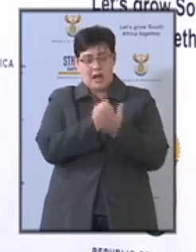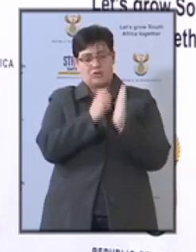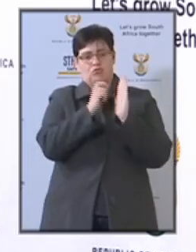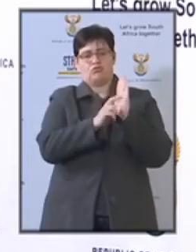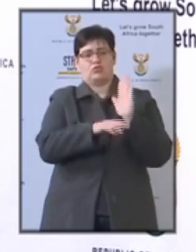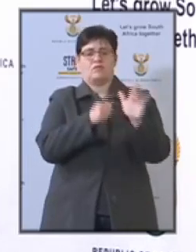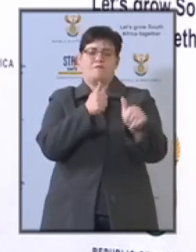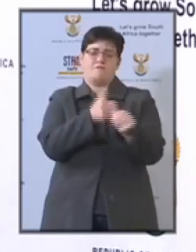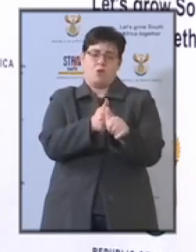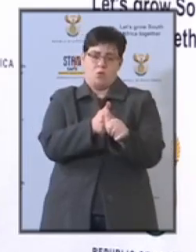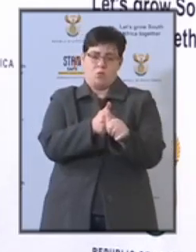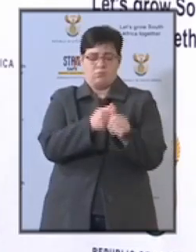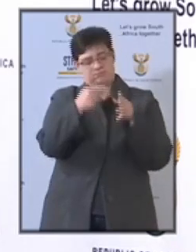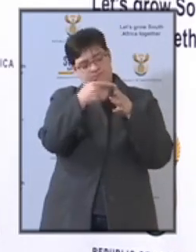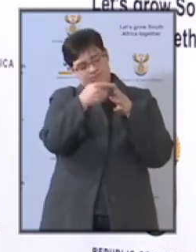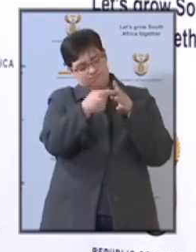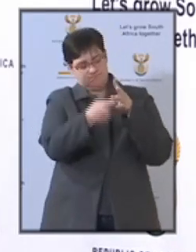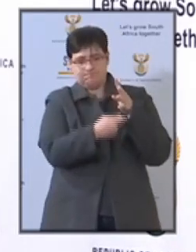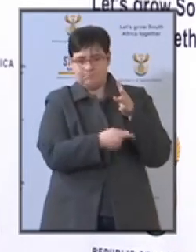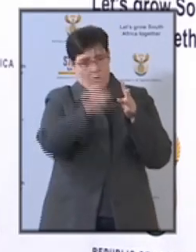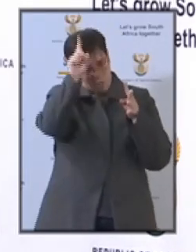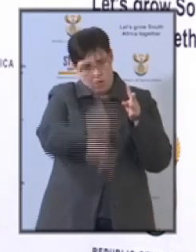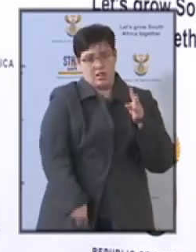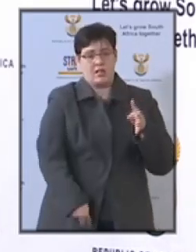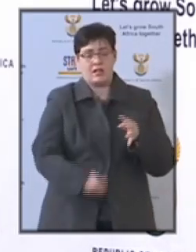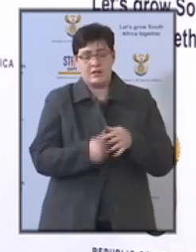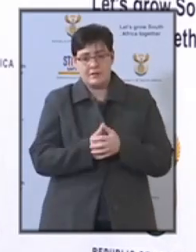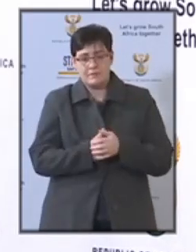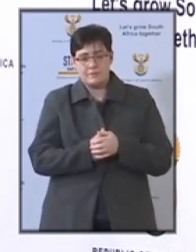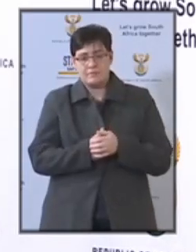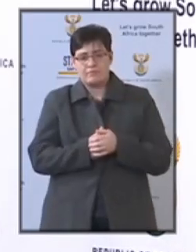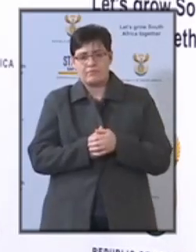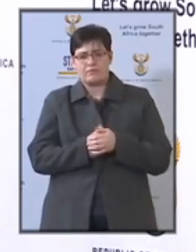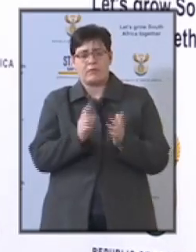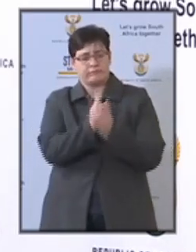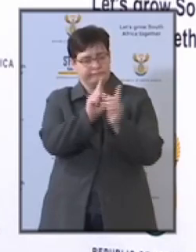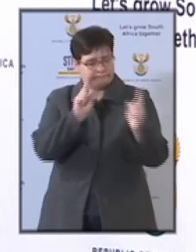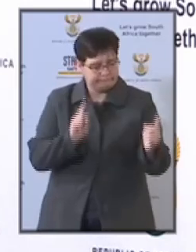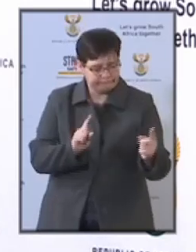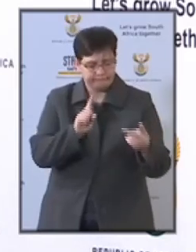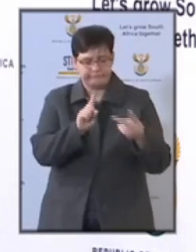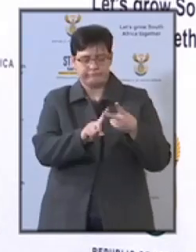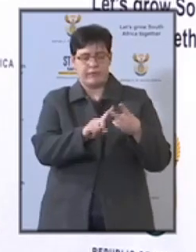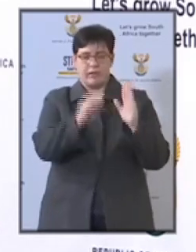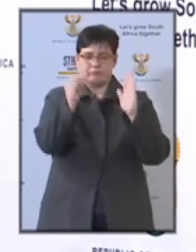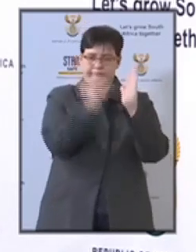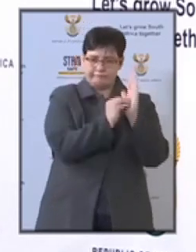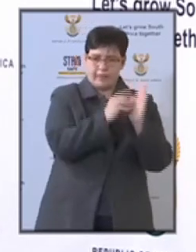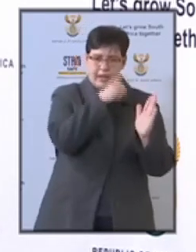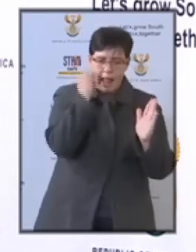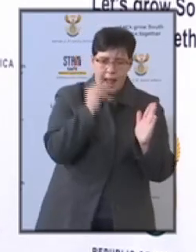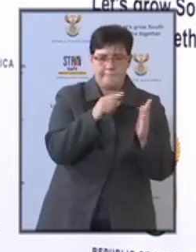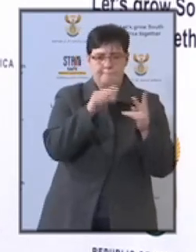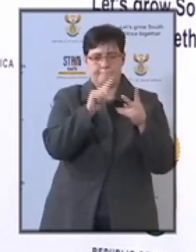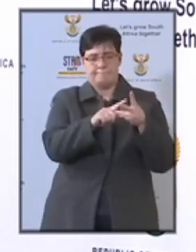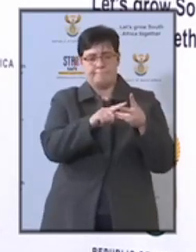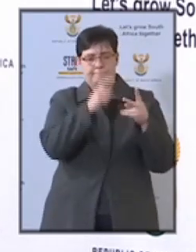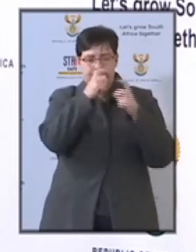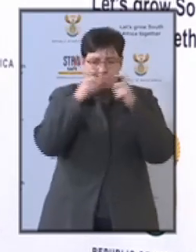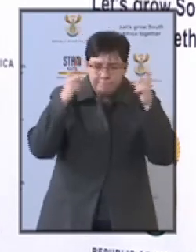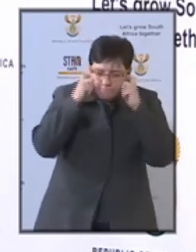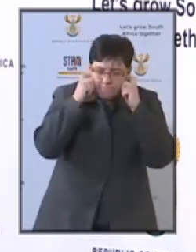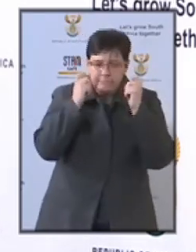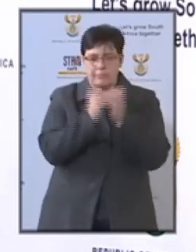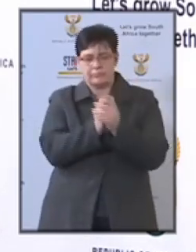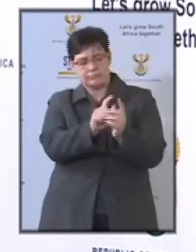comply with all the directions that we've issued. Keeping distance, keeping record, ensuring that the masks are